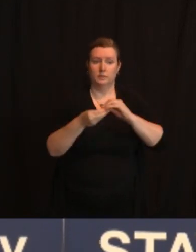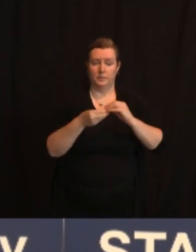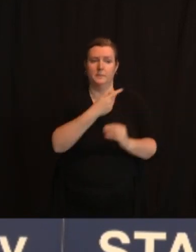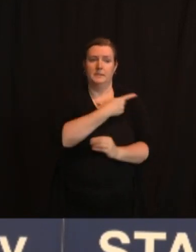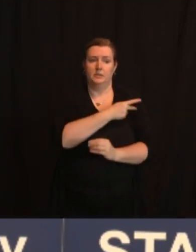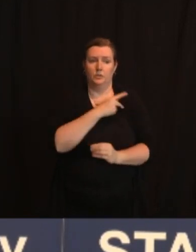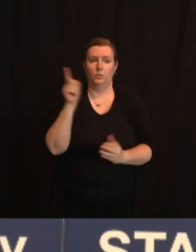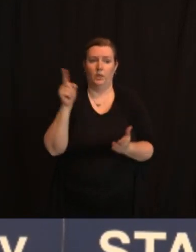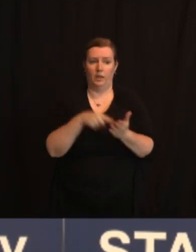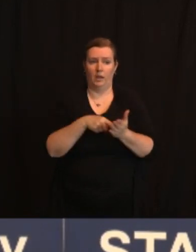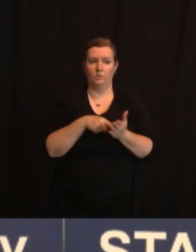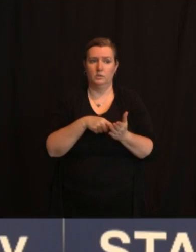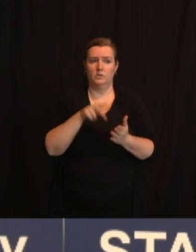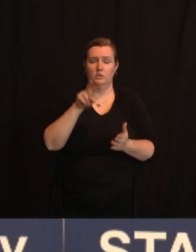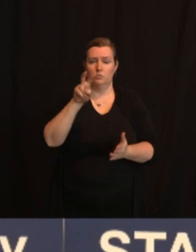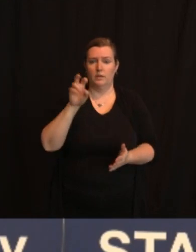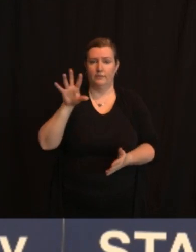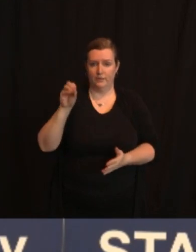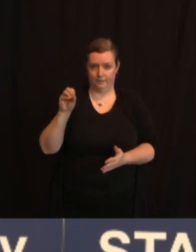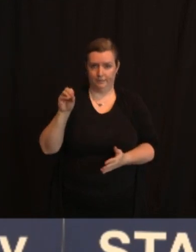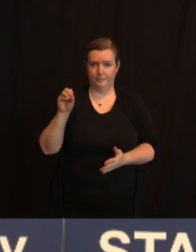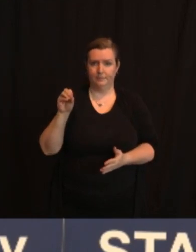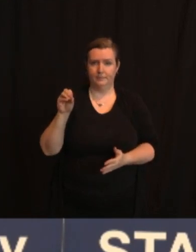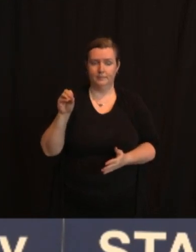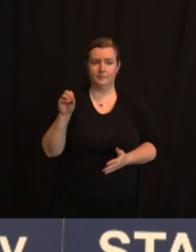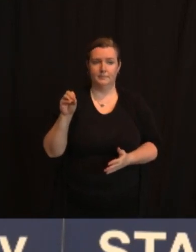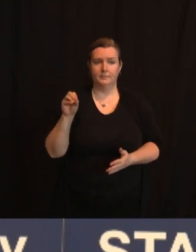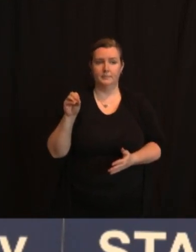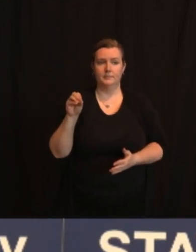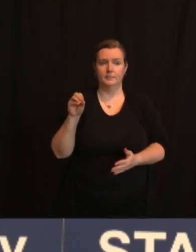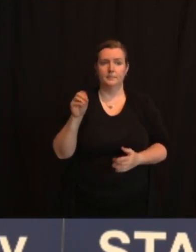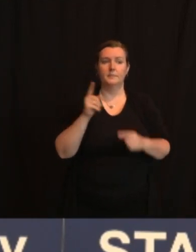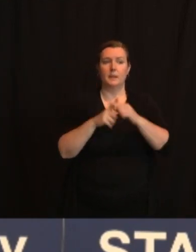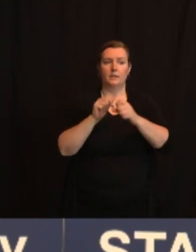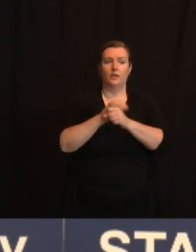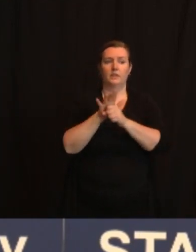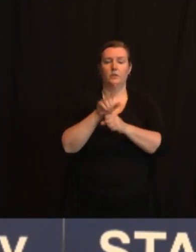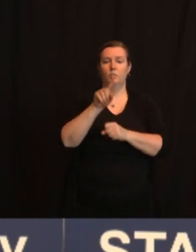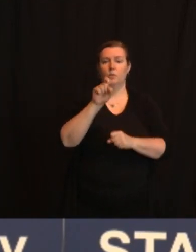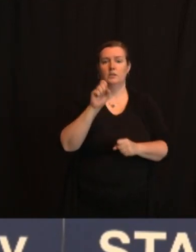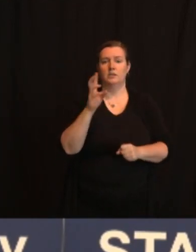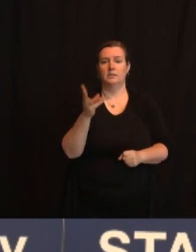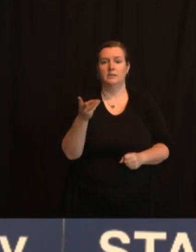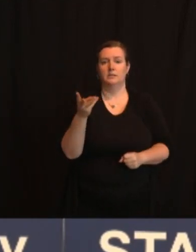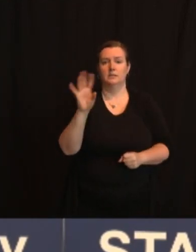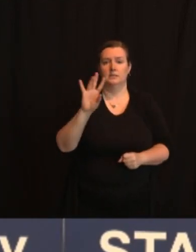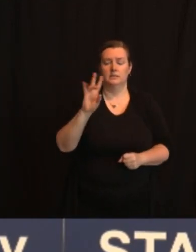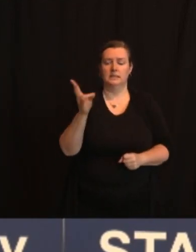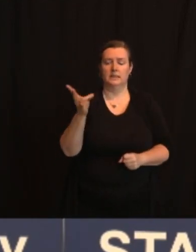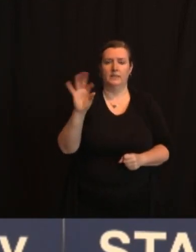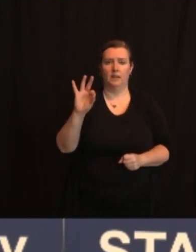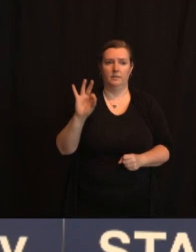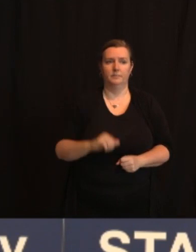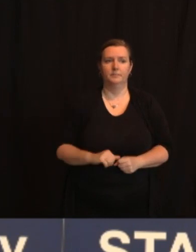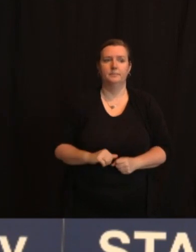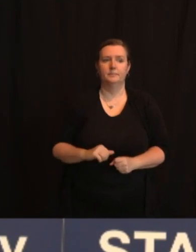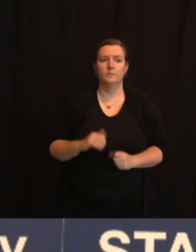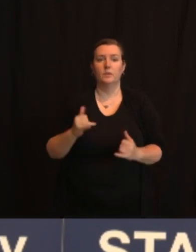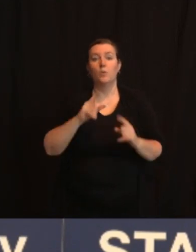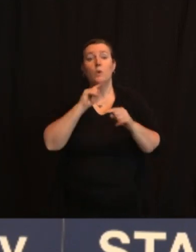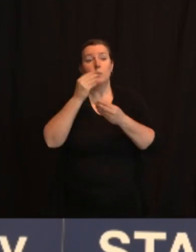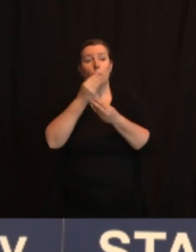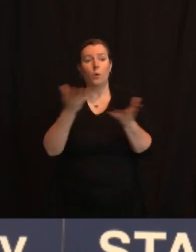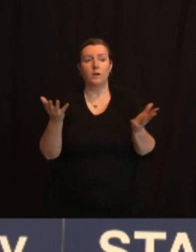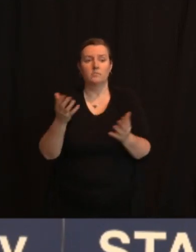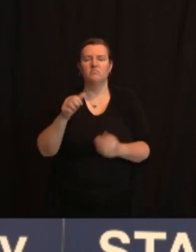1,250, 167 patients have tested positive, and today we are reporting 10 deaths. That's one